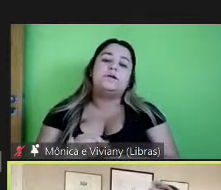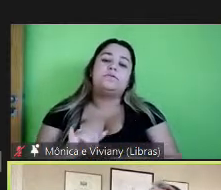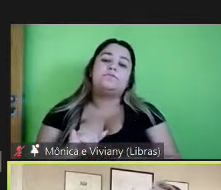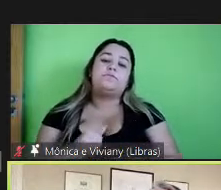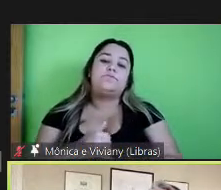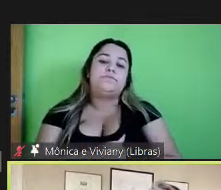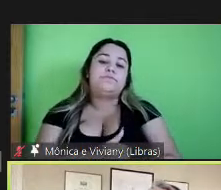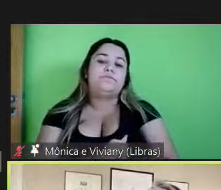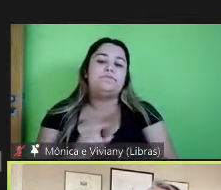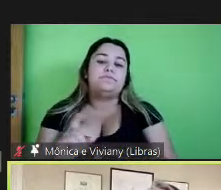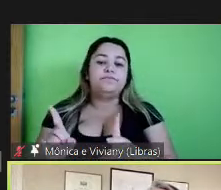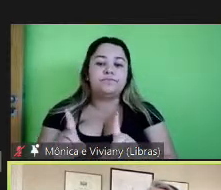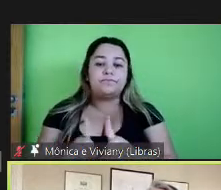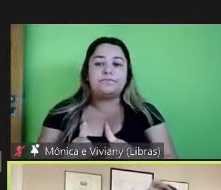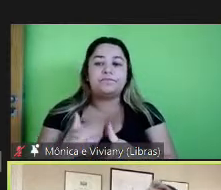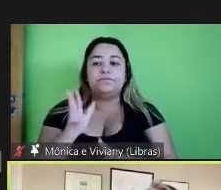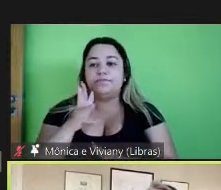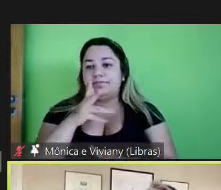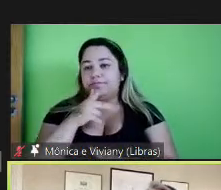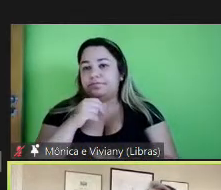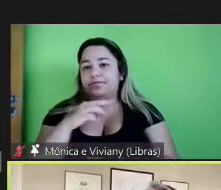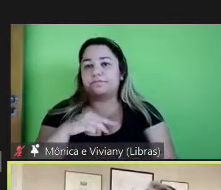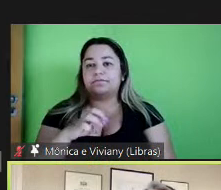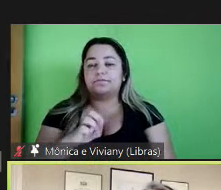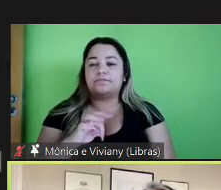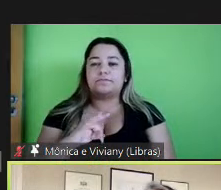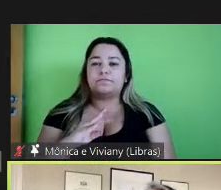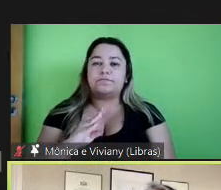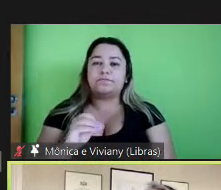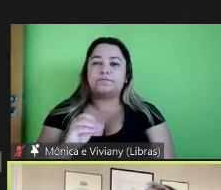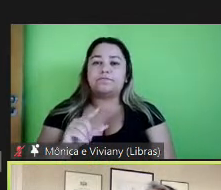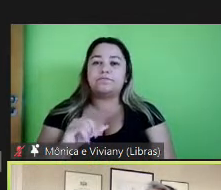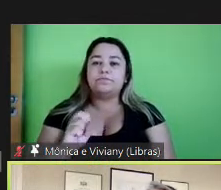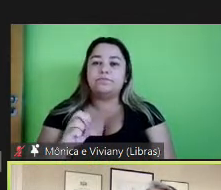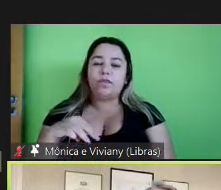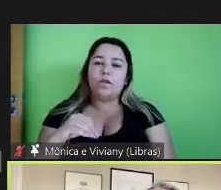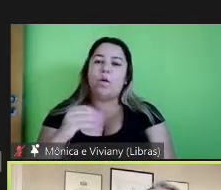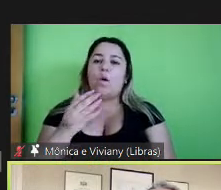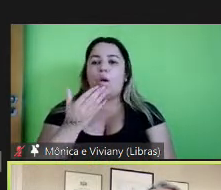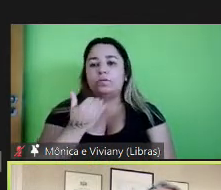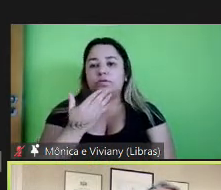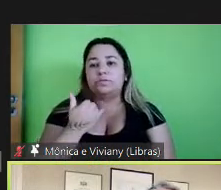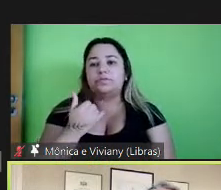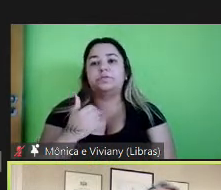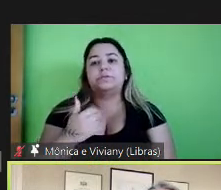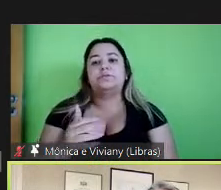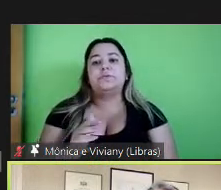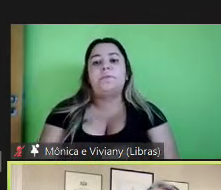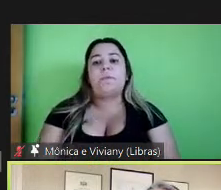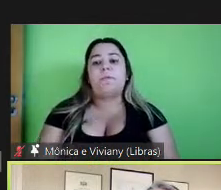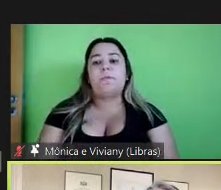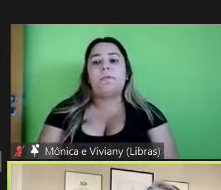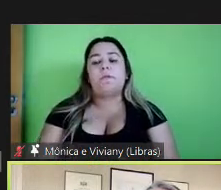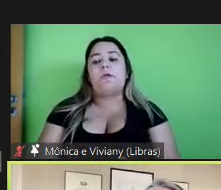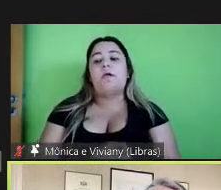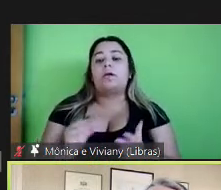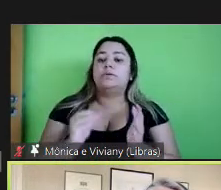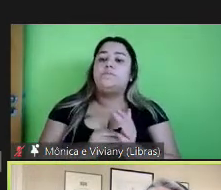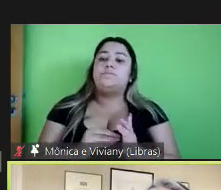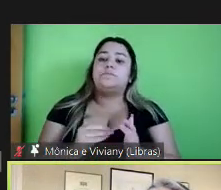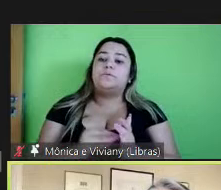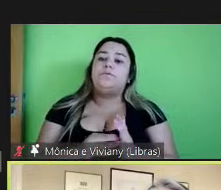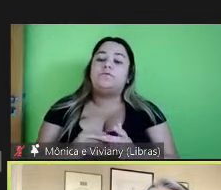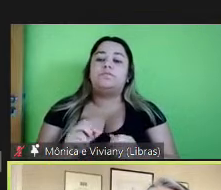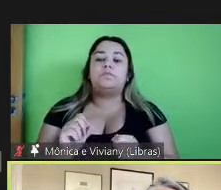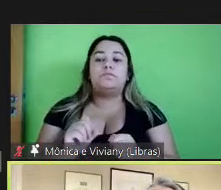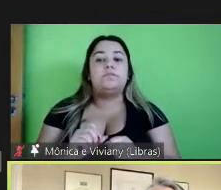to increased food intake or to reduced ability to do activity? I